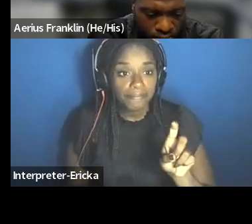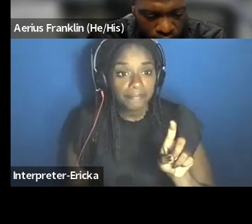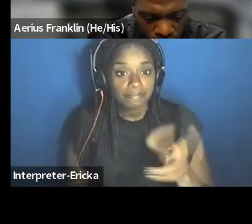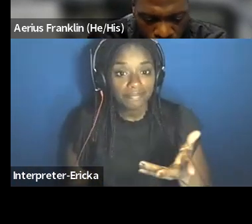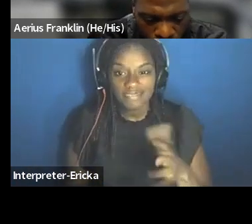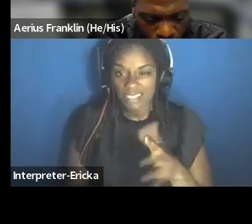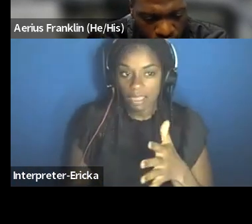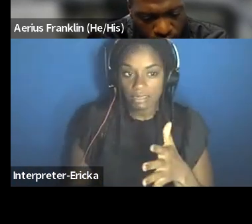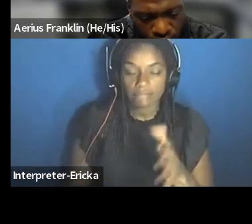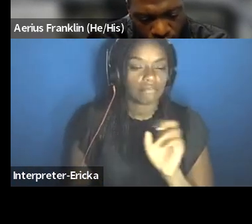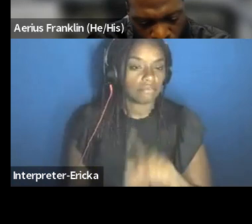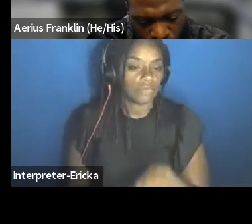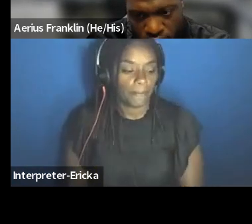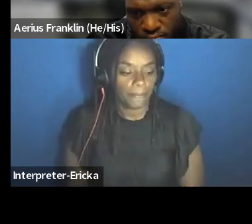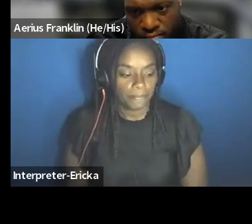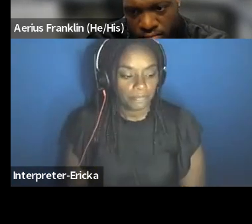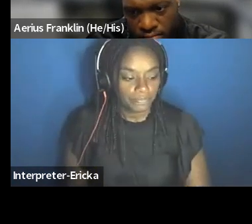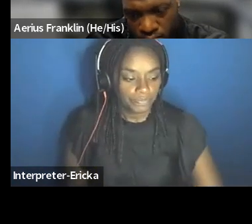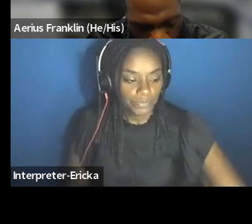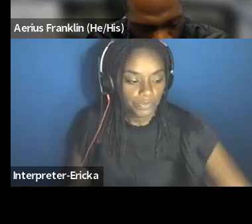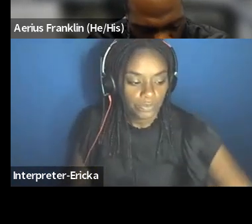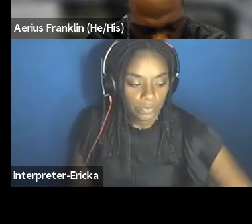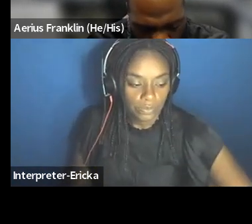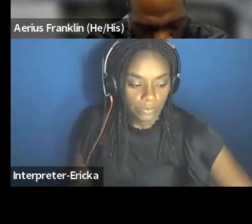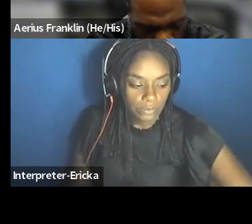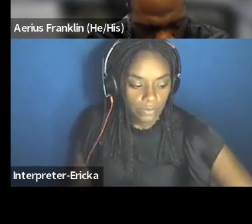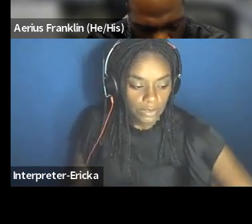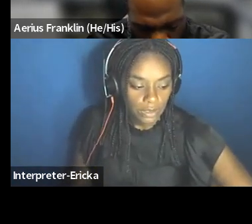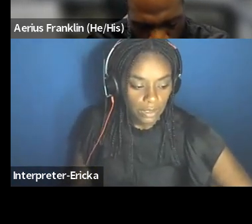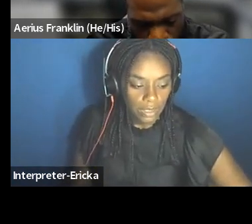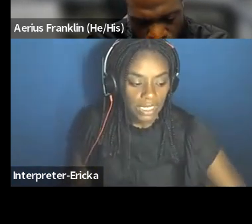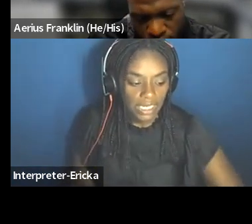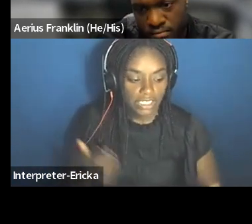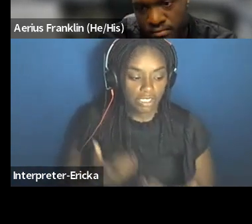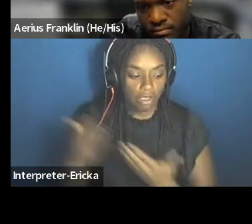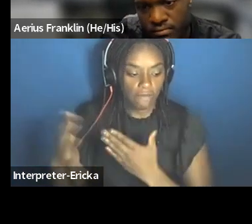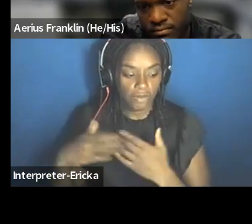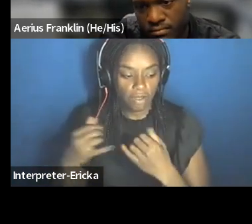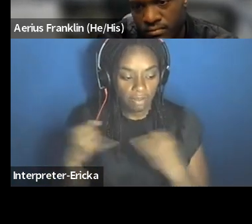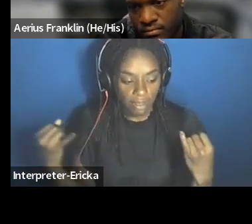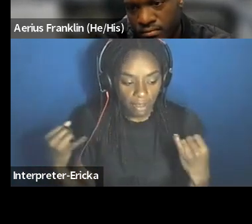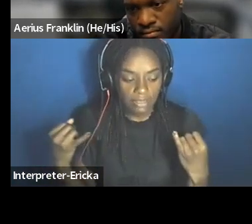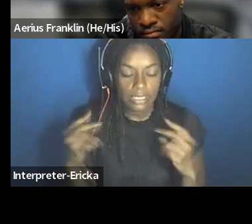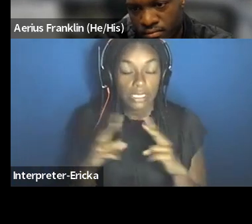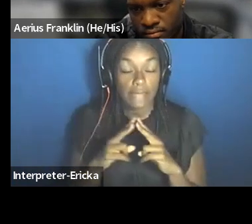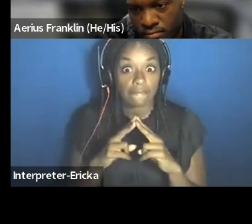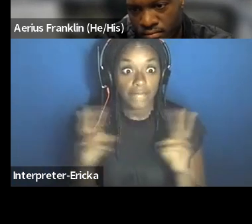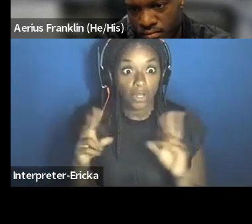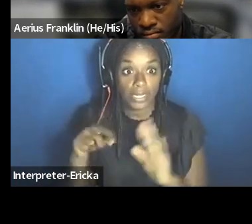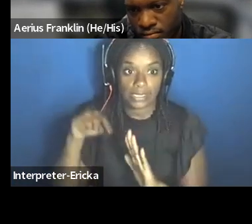Kind of, okay. It's offered online. It's very